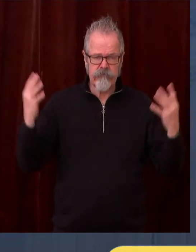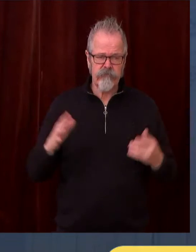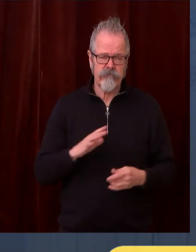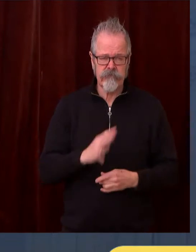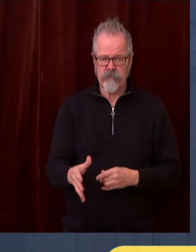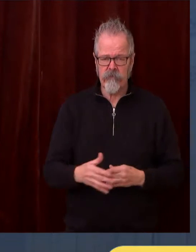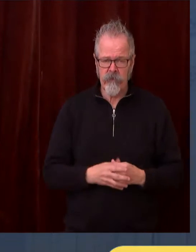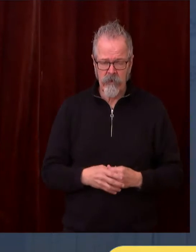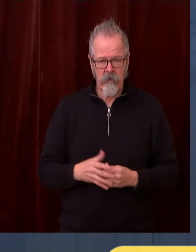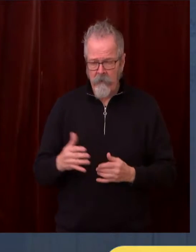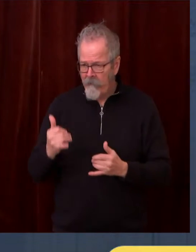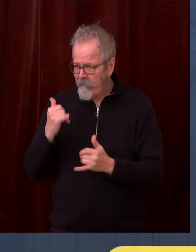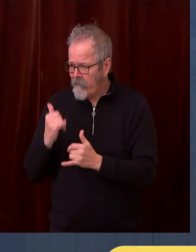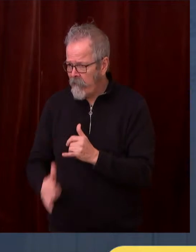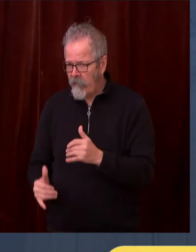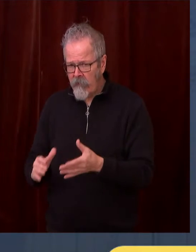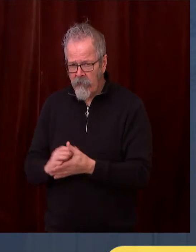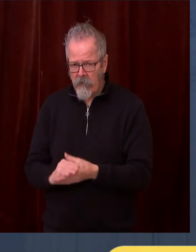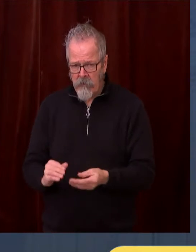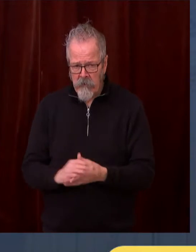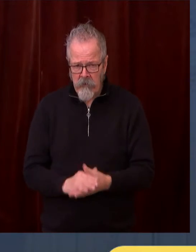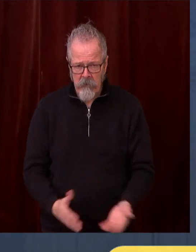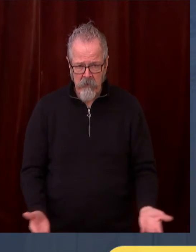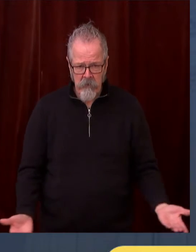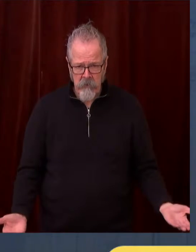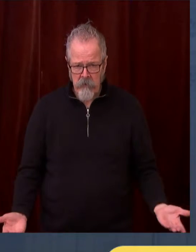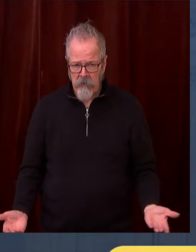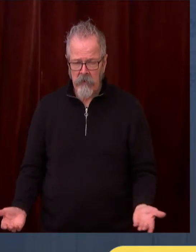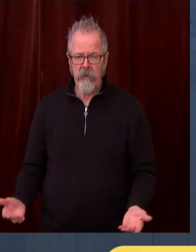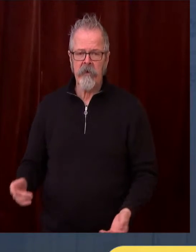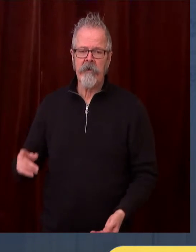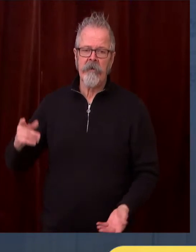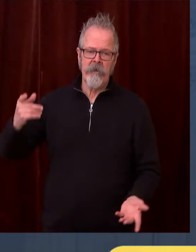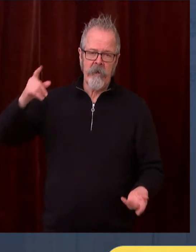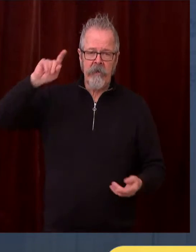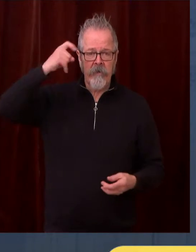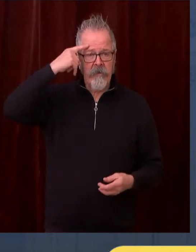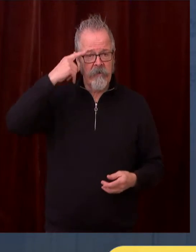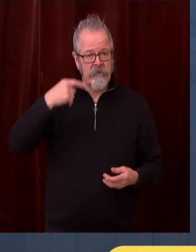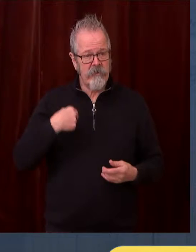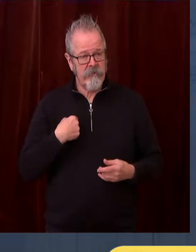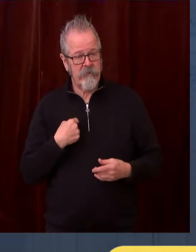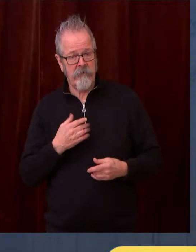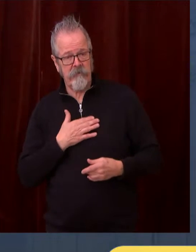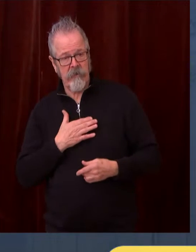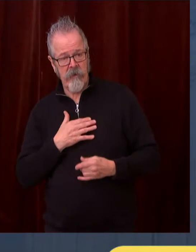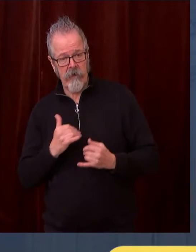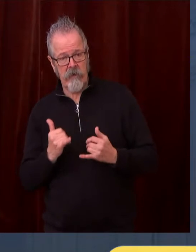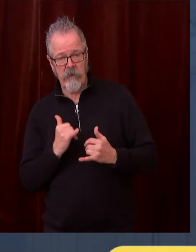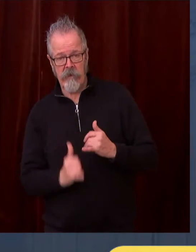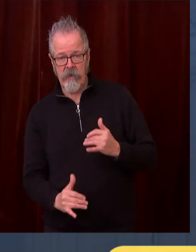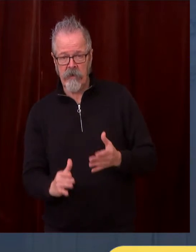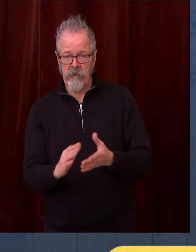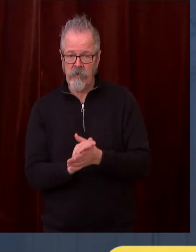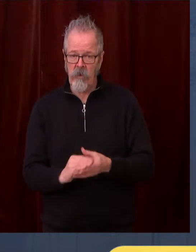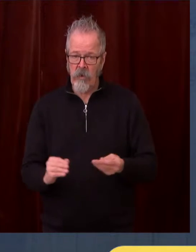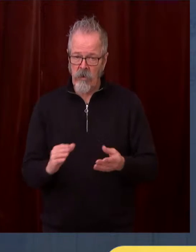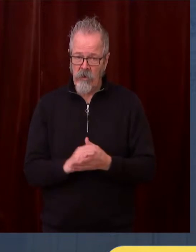My final sentiments are that the enormity of this success cannot be overstated.